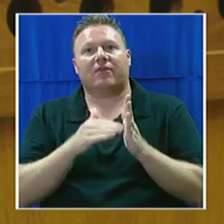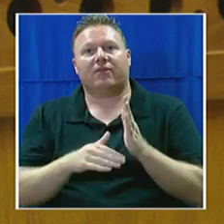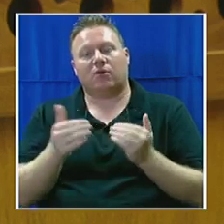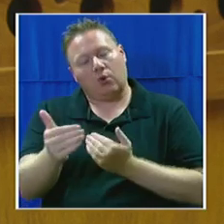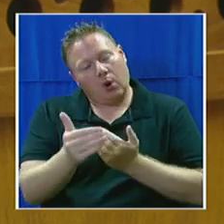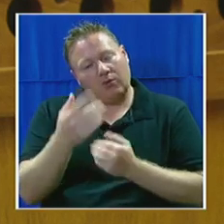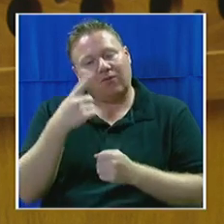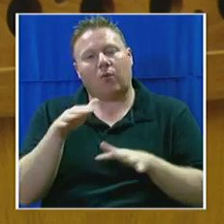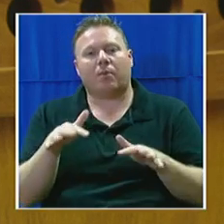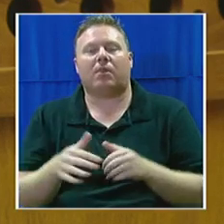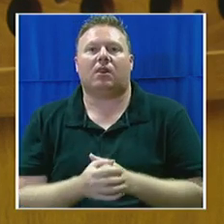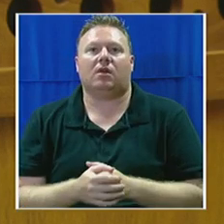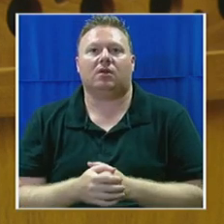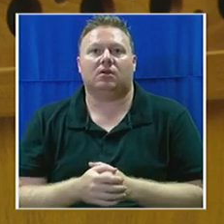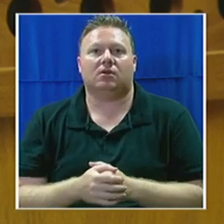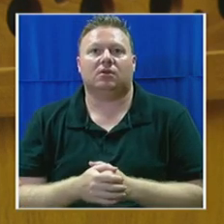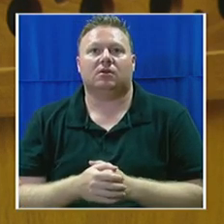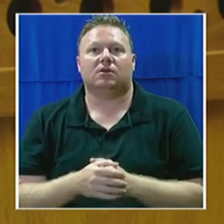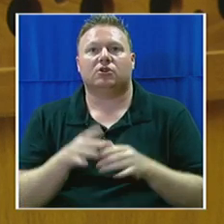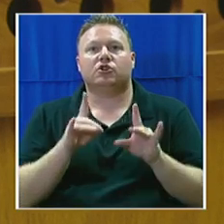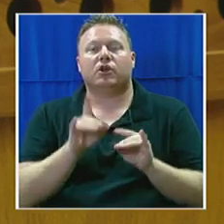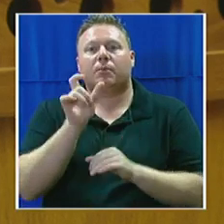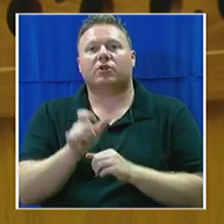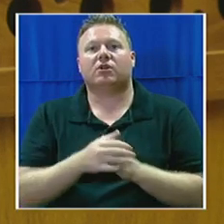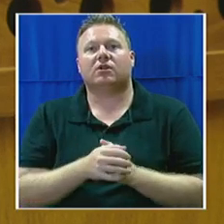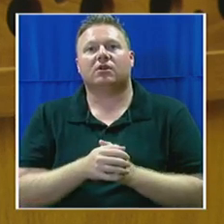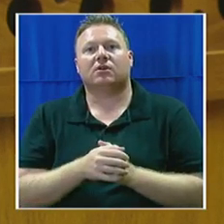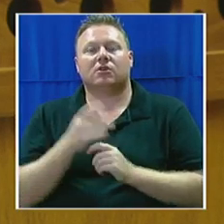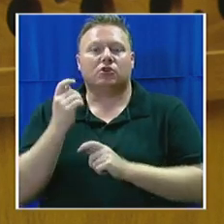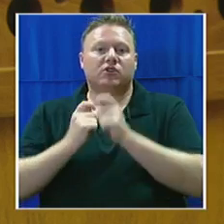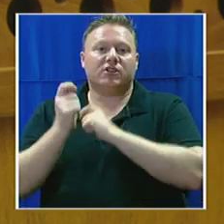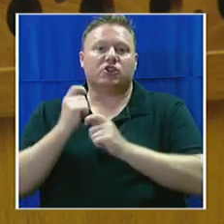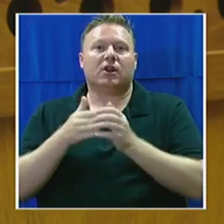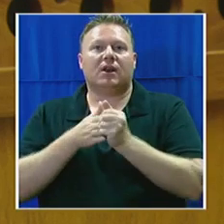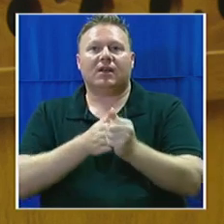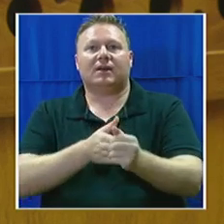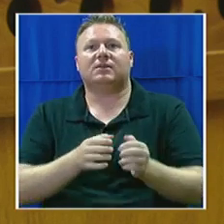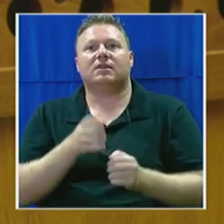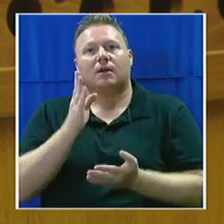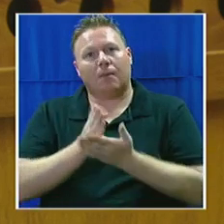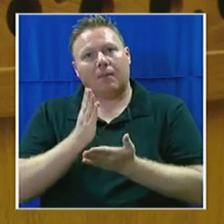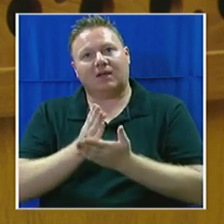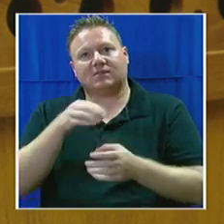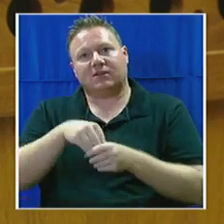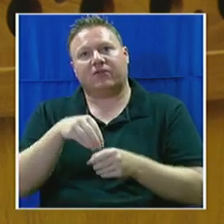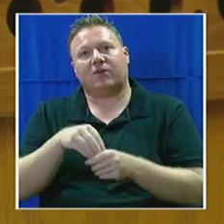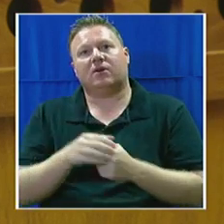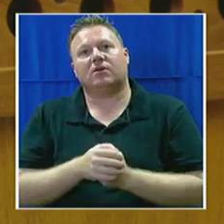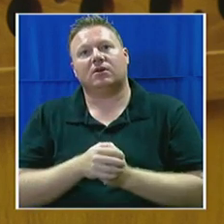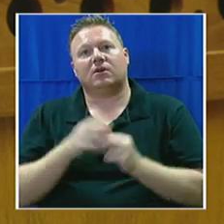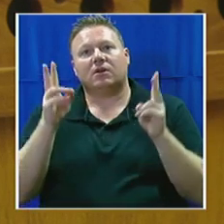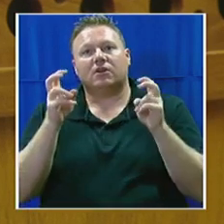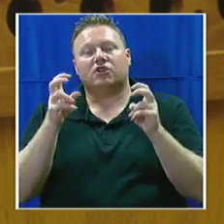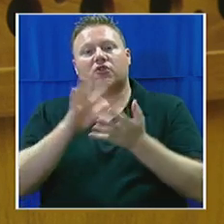the people. Chairperson, traditional leaders must be involved on issues affecting